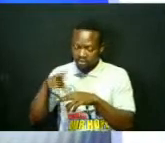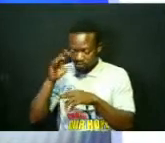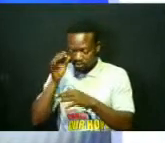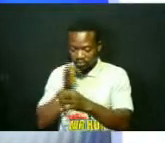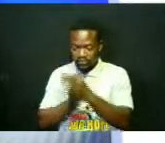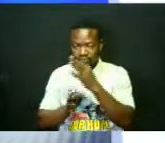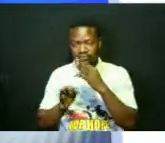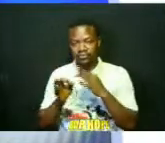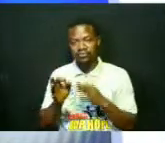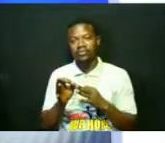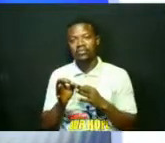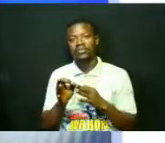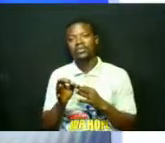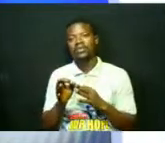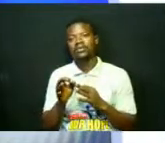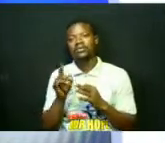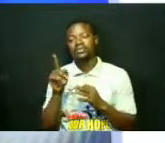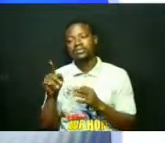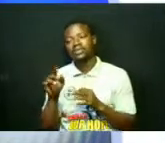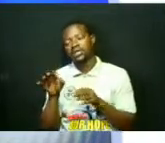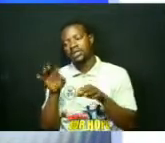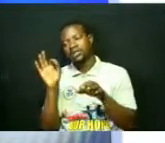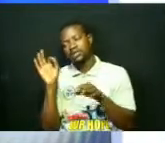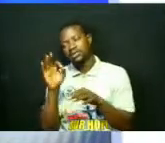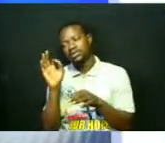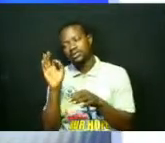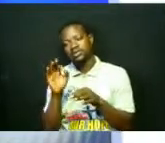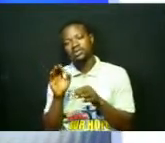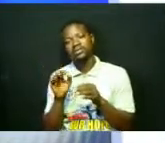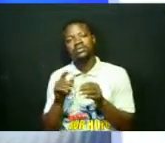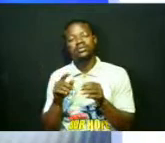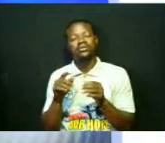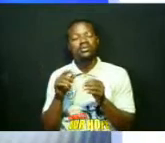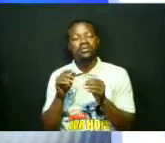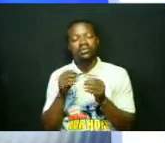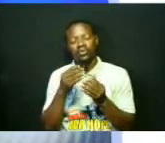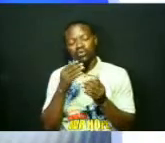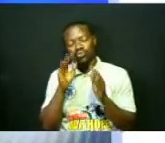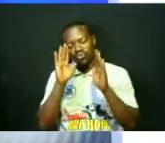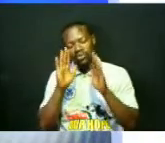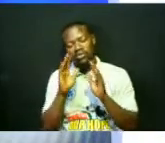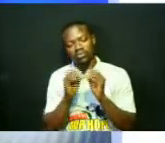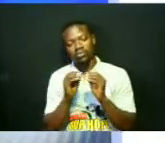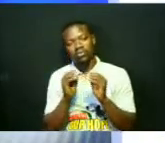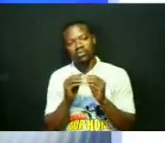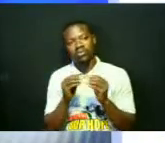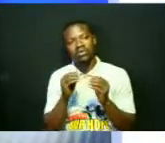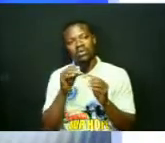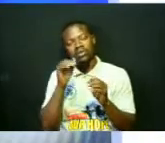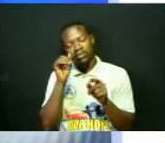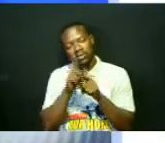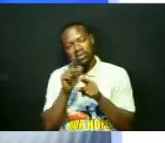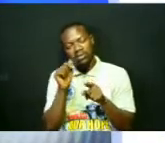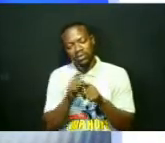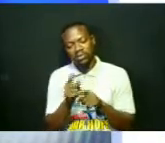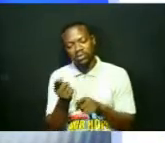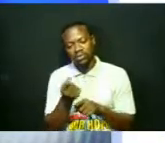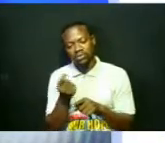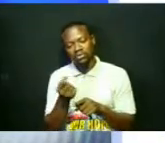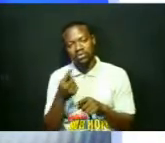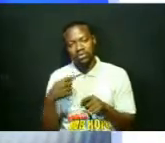ministered so greatly unto the nations. Beloved, we'll be entering the prayer room on